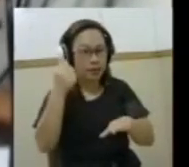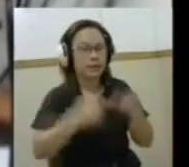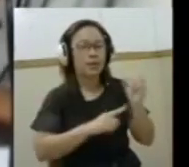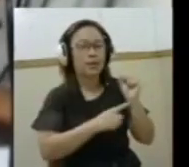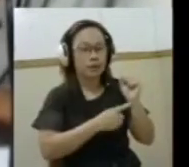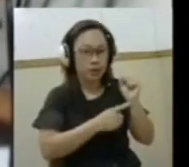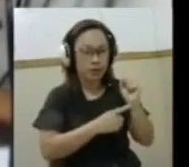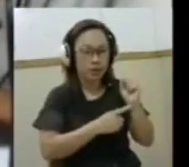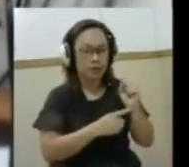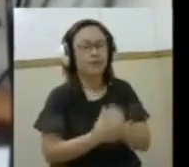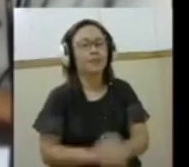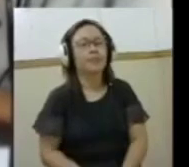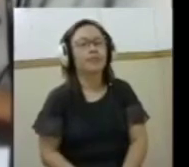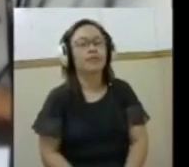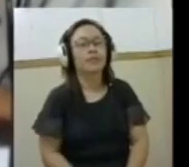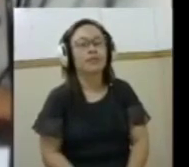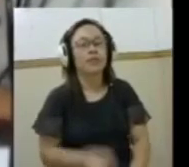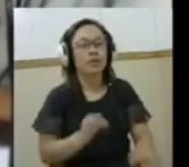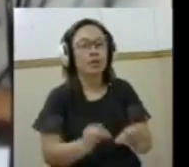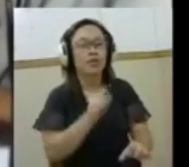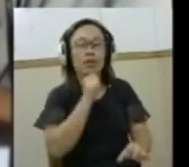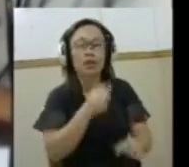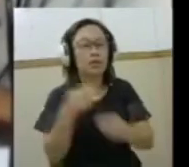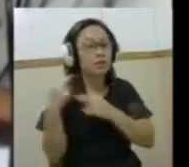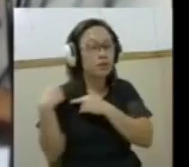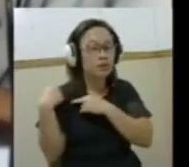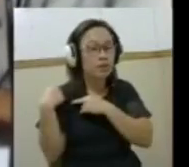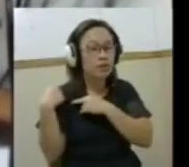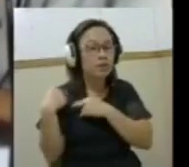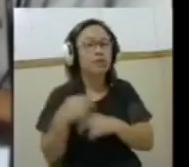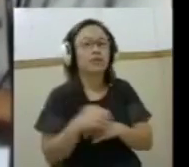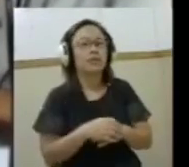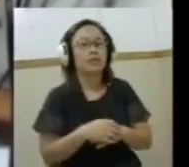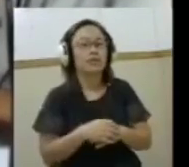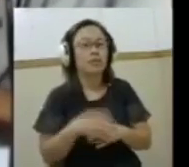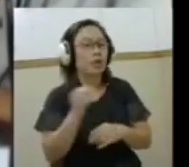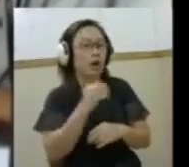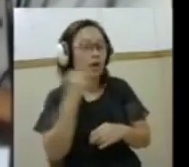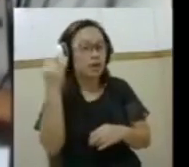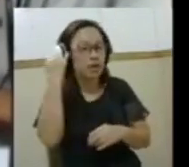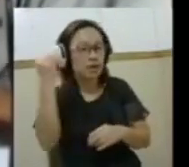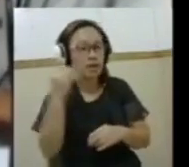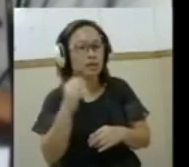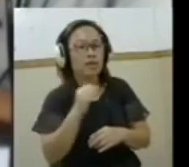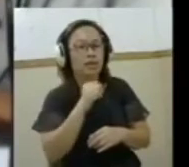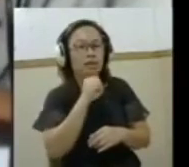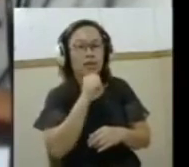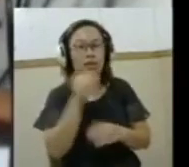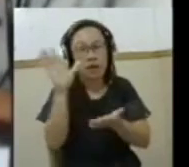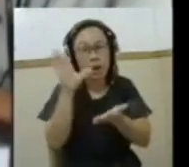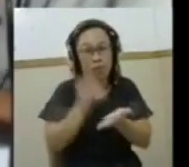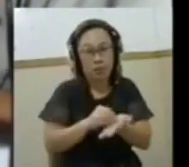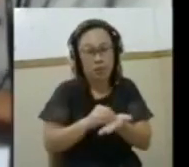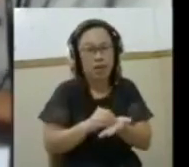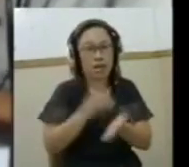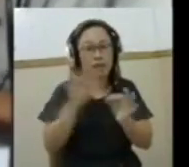very credible, or if your research consists of opinions from non-experts, you won't be very credible.